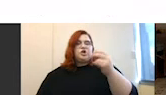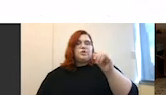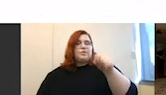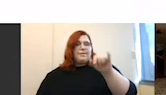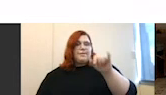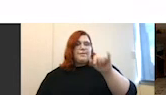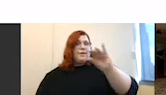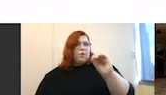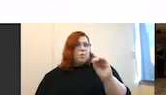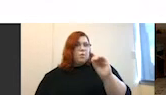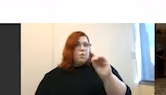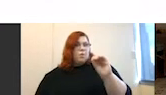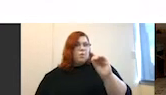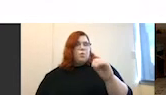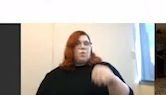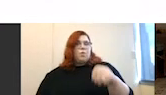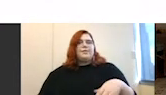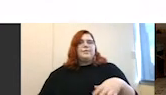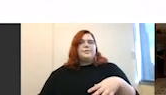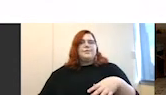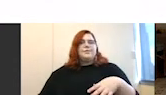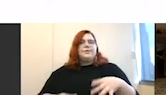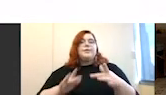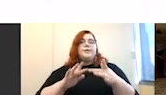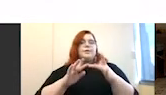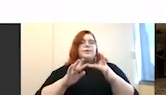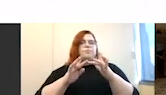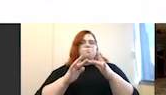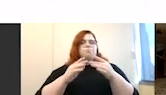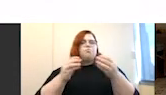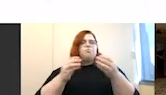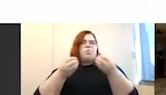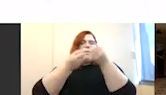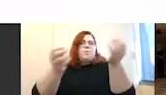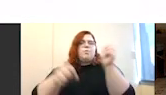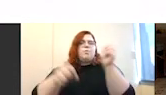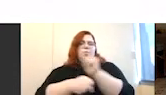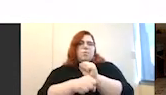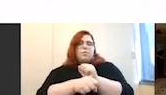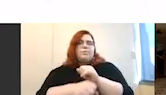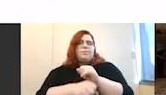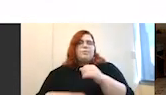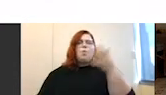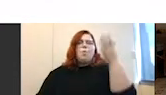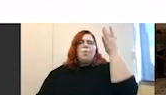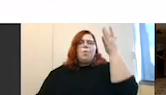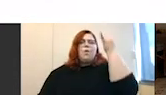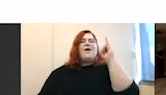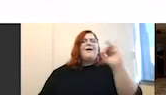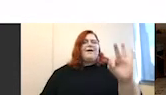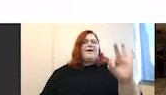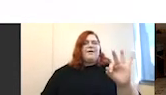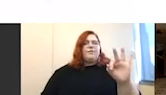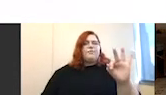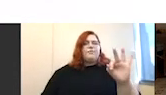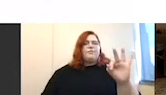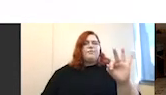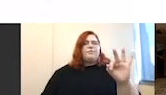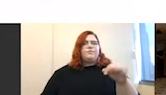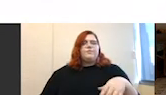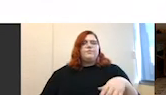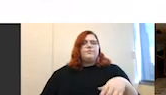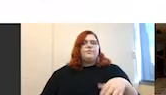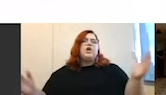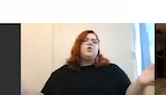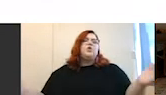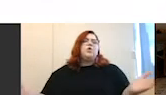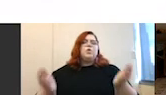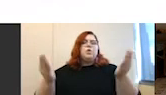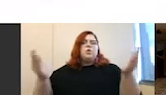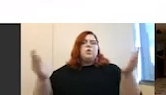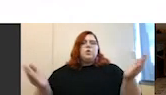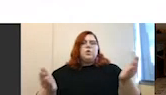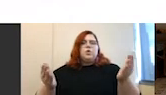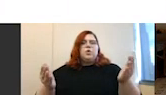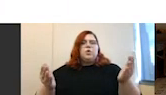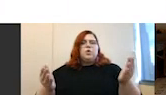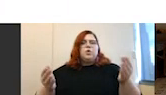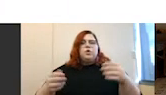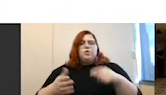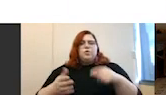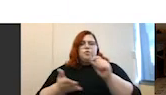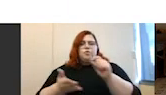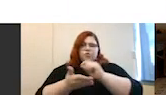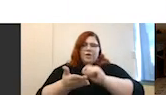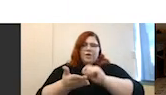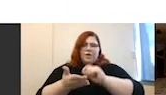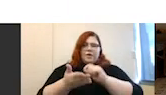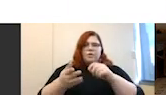So why interactive fiction? Essentially, it encourages a kind of engaging form of writing. Now, we all know that writing